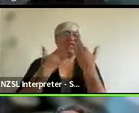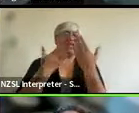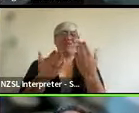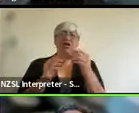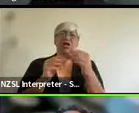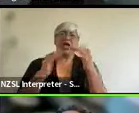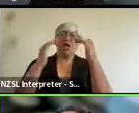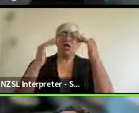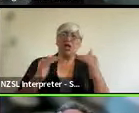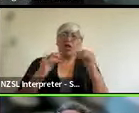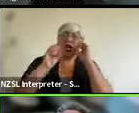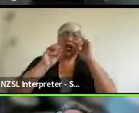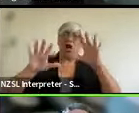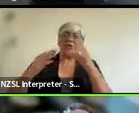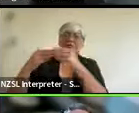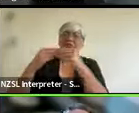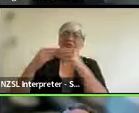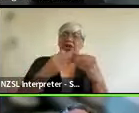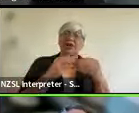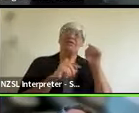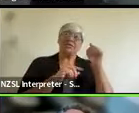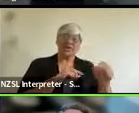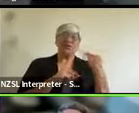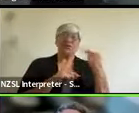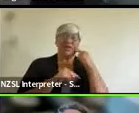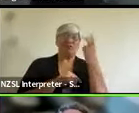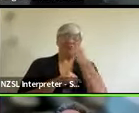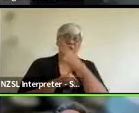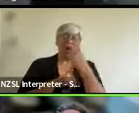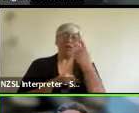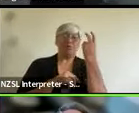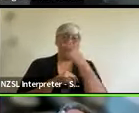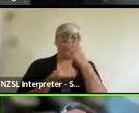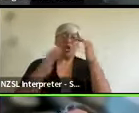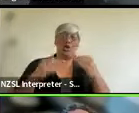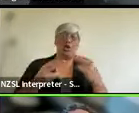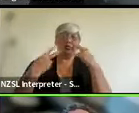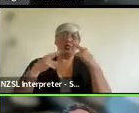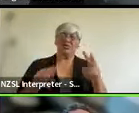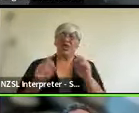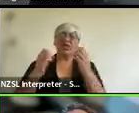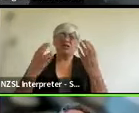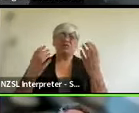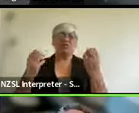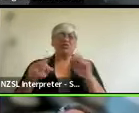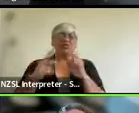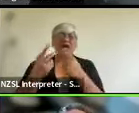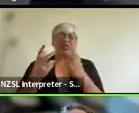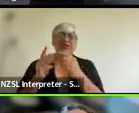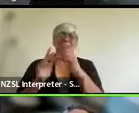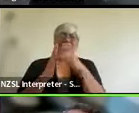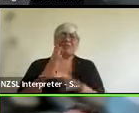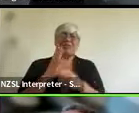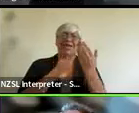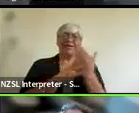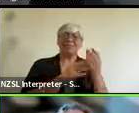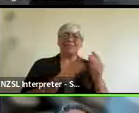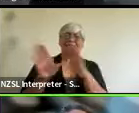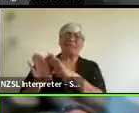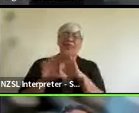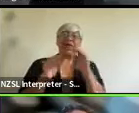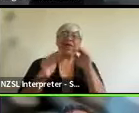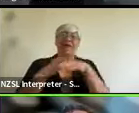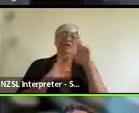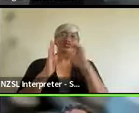that's just the stuff they have for blind, low vision and deafblind people. There are all manner of other access needs that are catered to. Still in Chicago, the